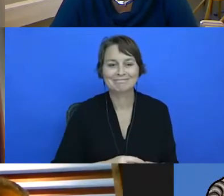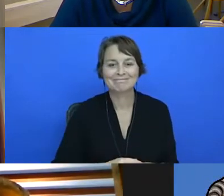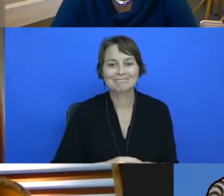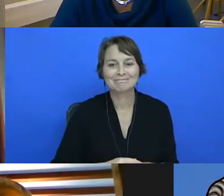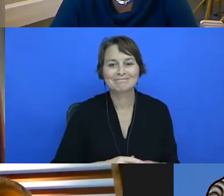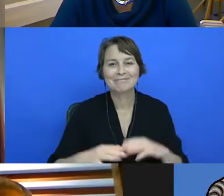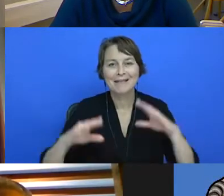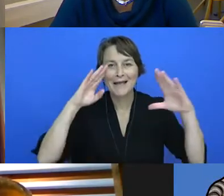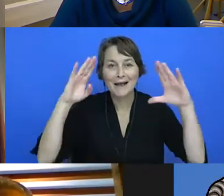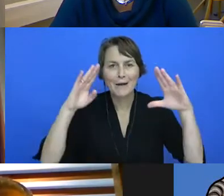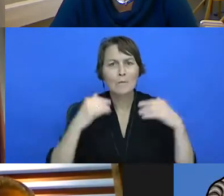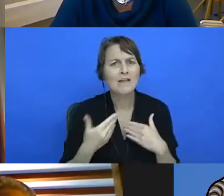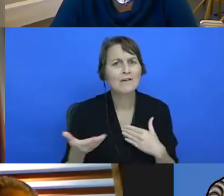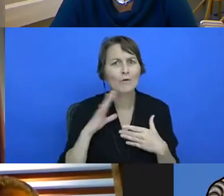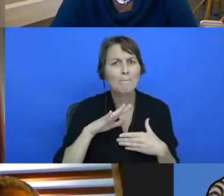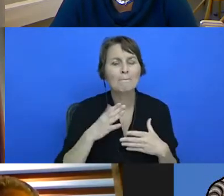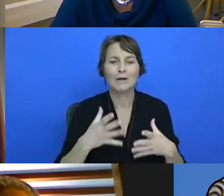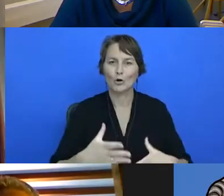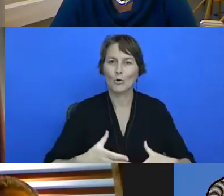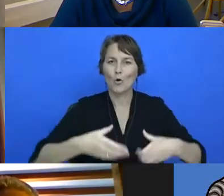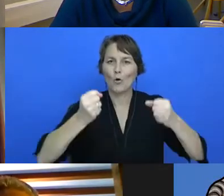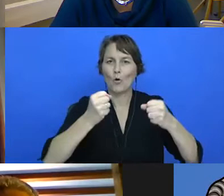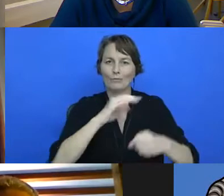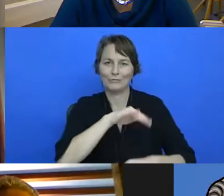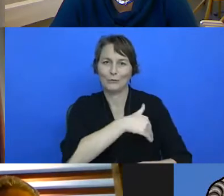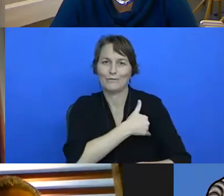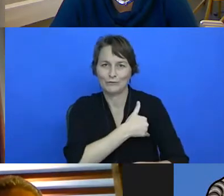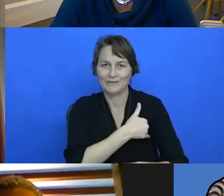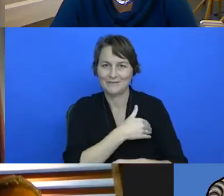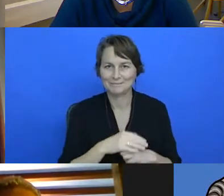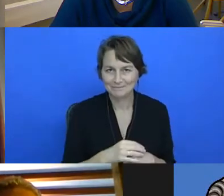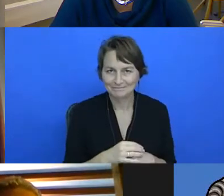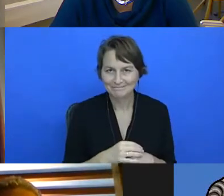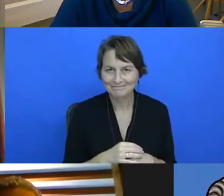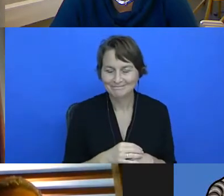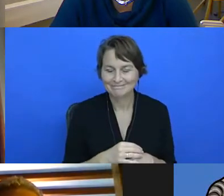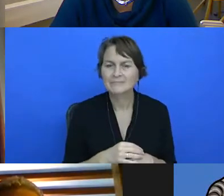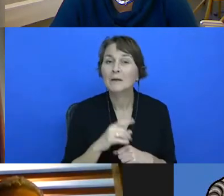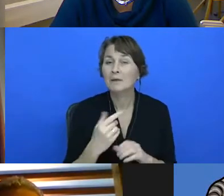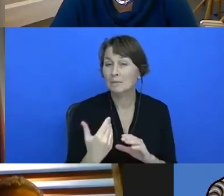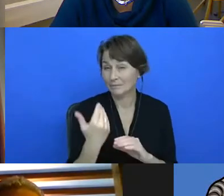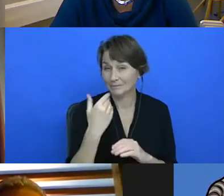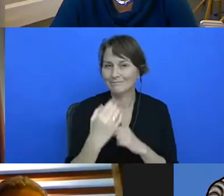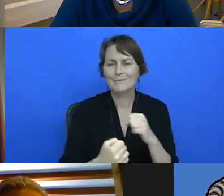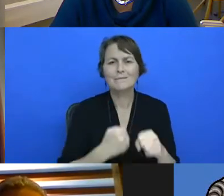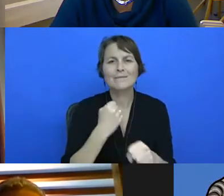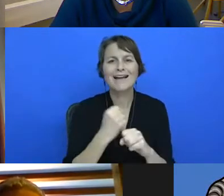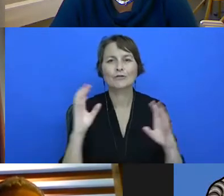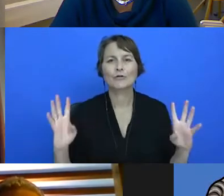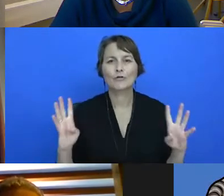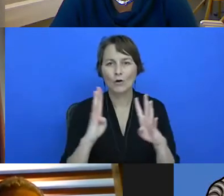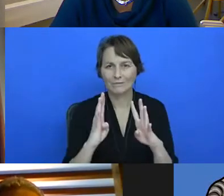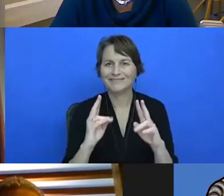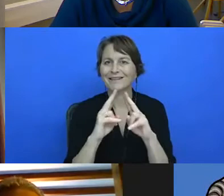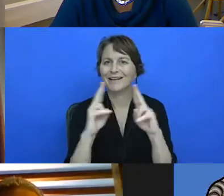Cologne University. I organized the annual conference of the International Computer Archive